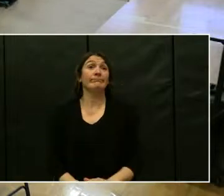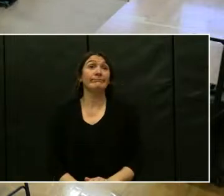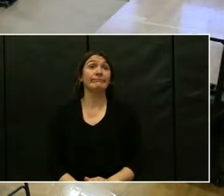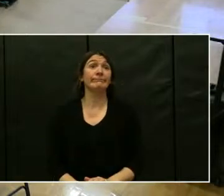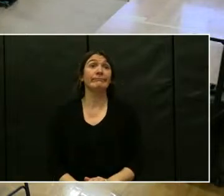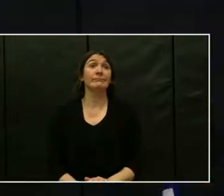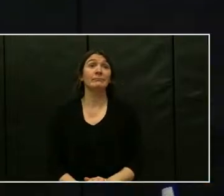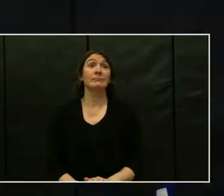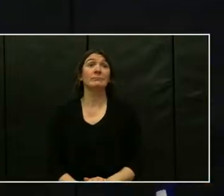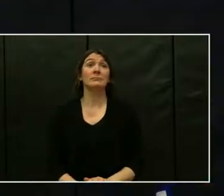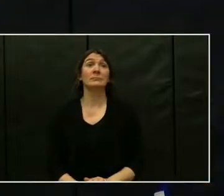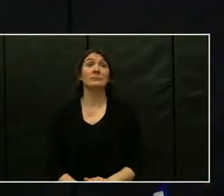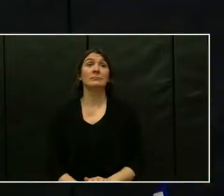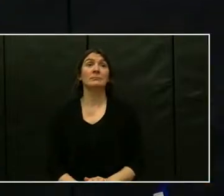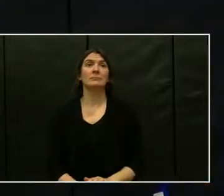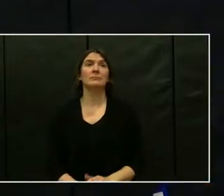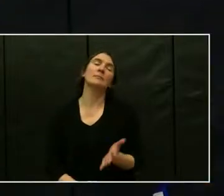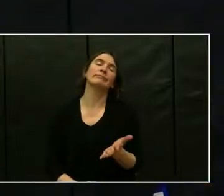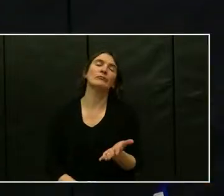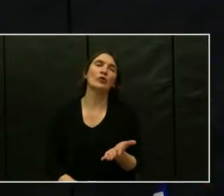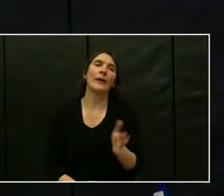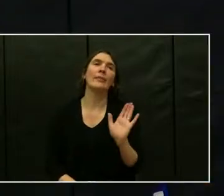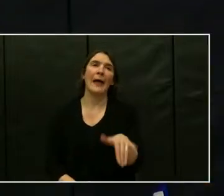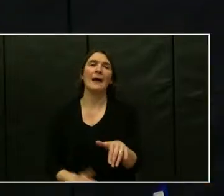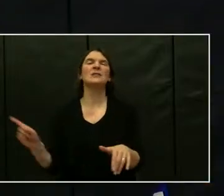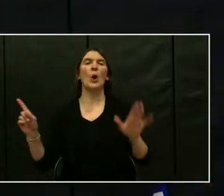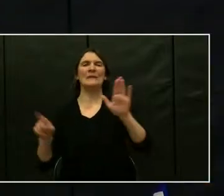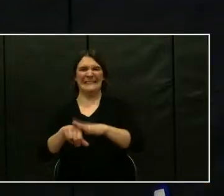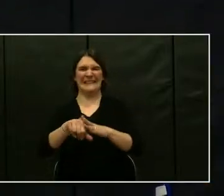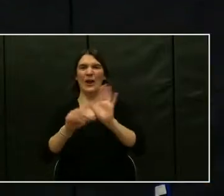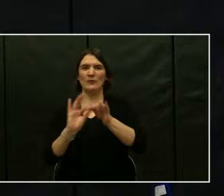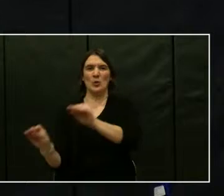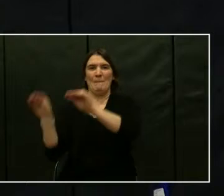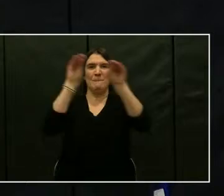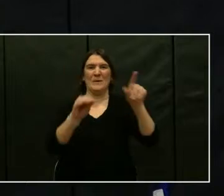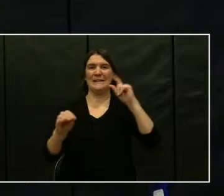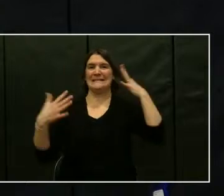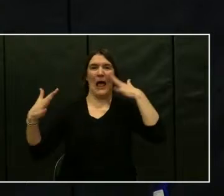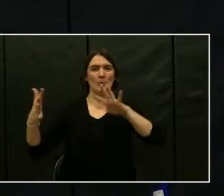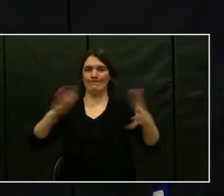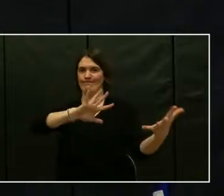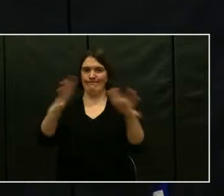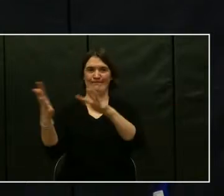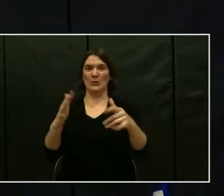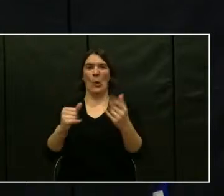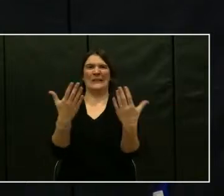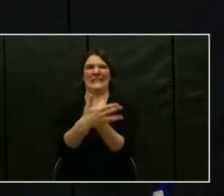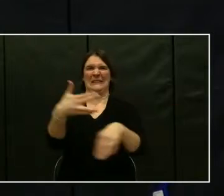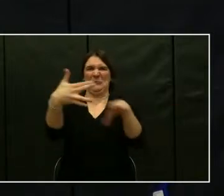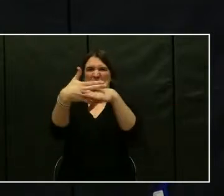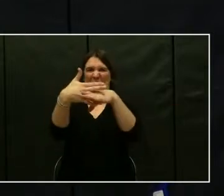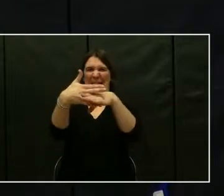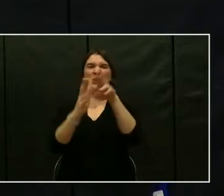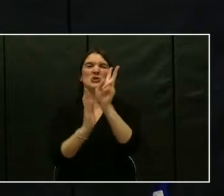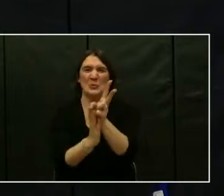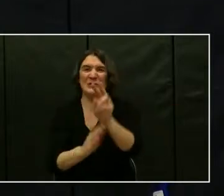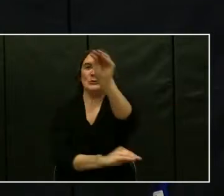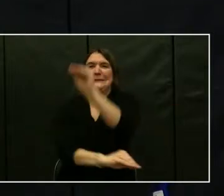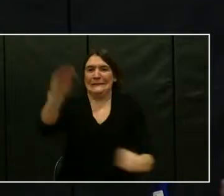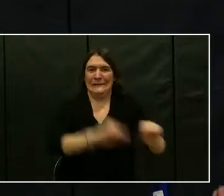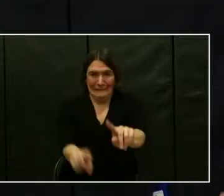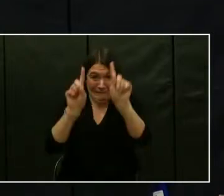people I understand that the def interpreters need may need to move and so we're going to take two minutes